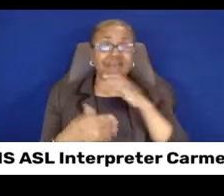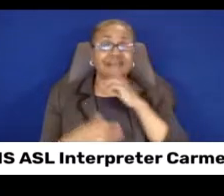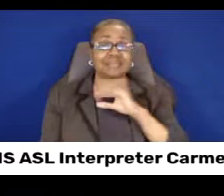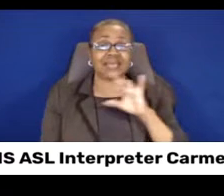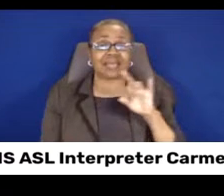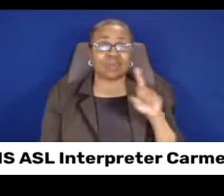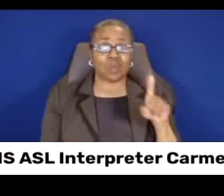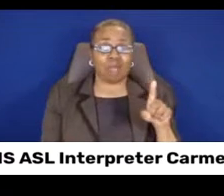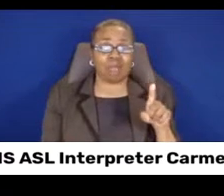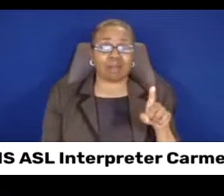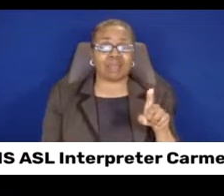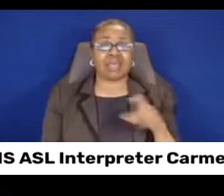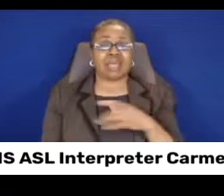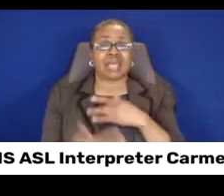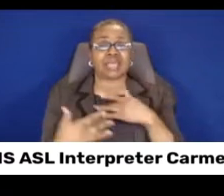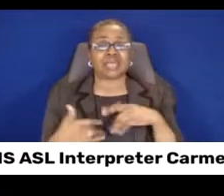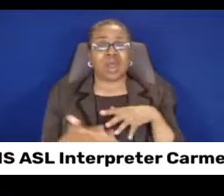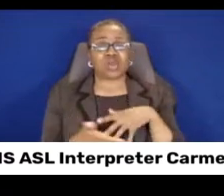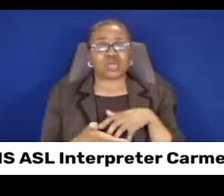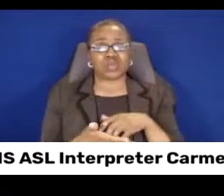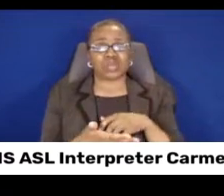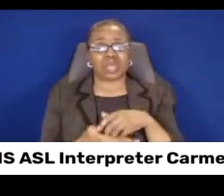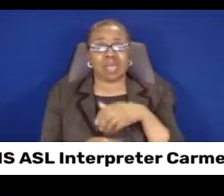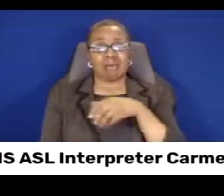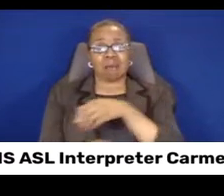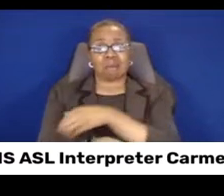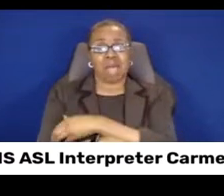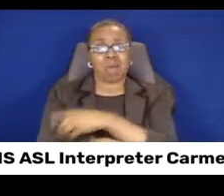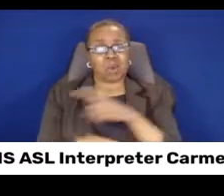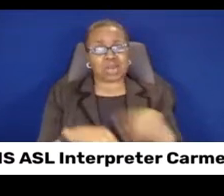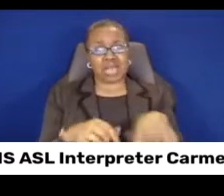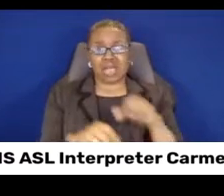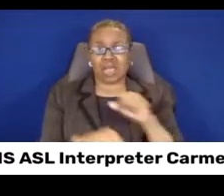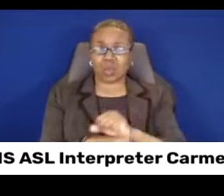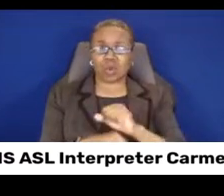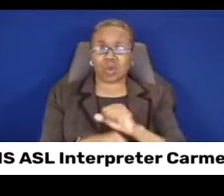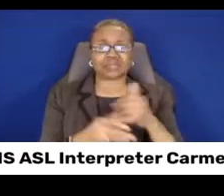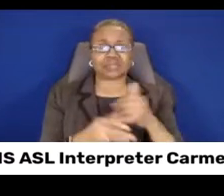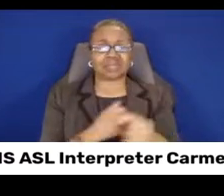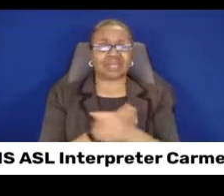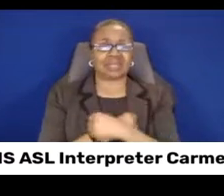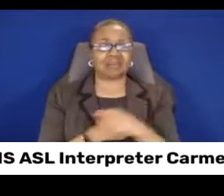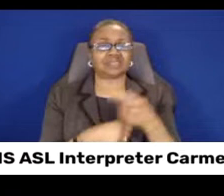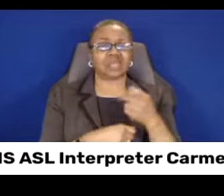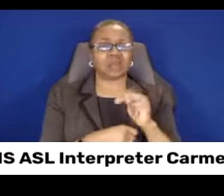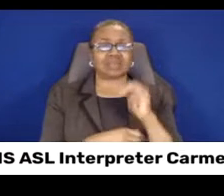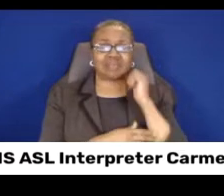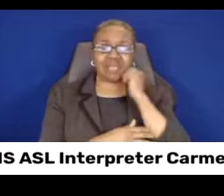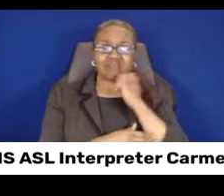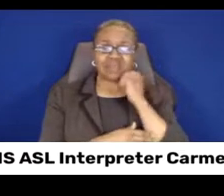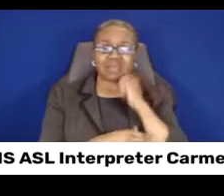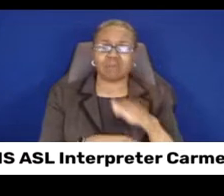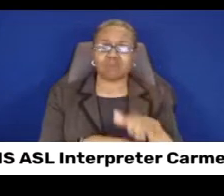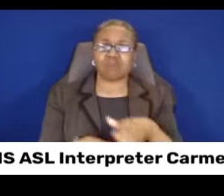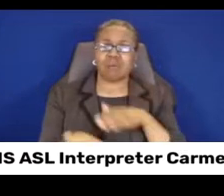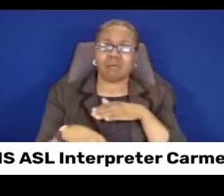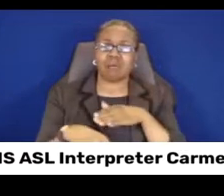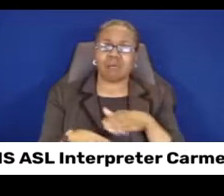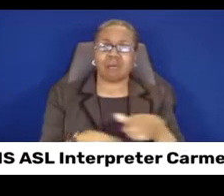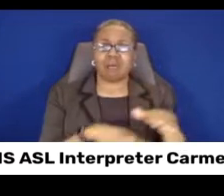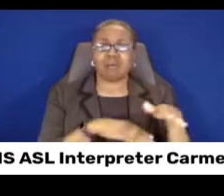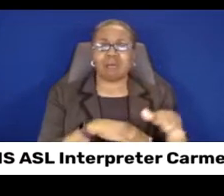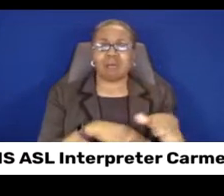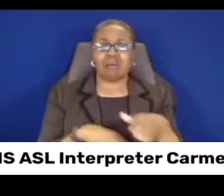old. His heart's very weak, no power to work, but still, he also loves gardening every day, walking slowly, slowly to